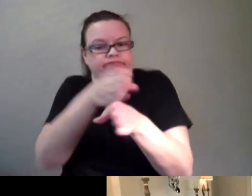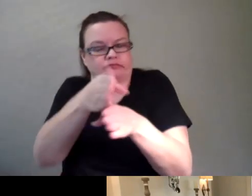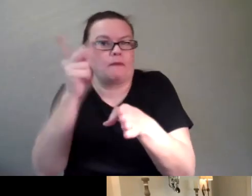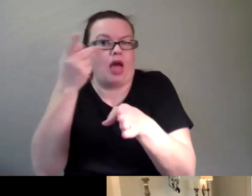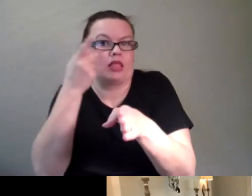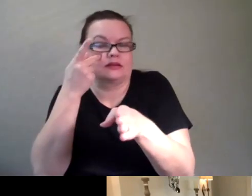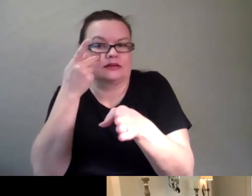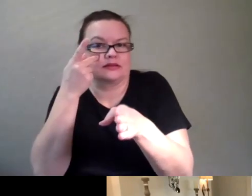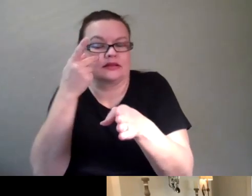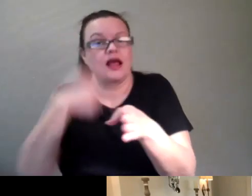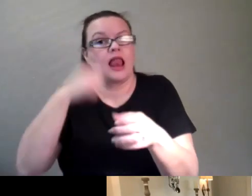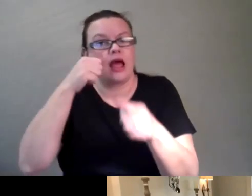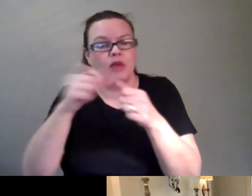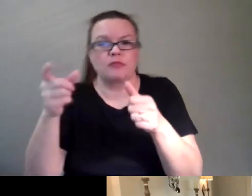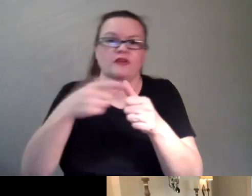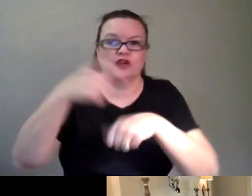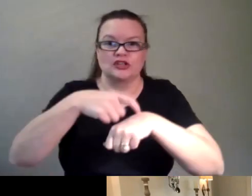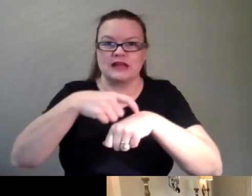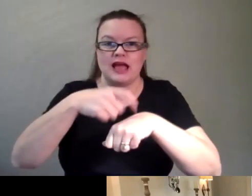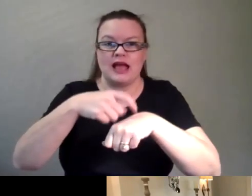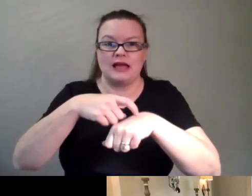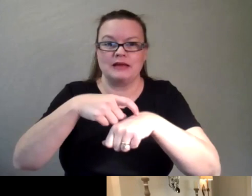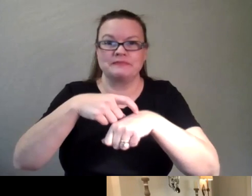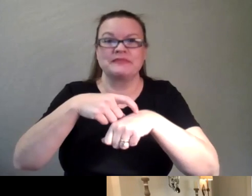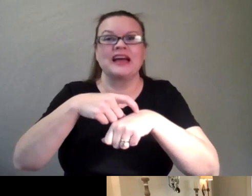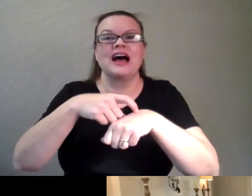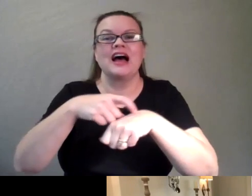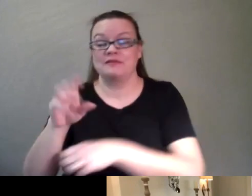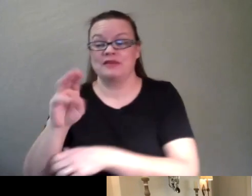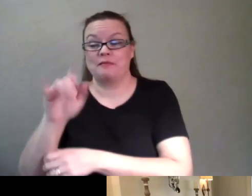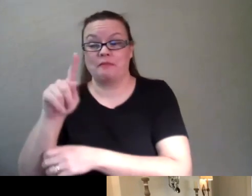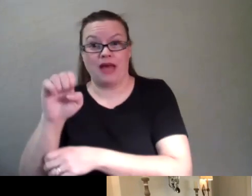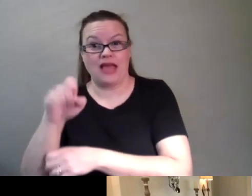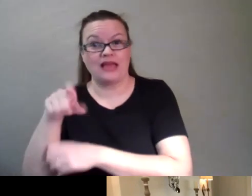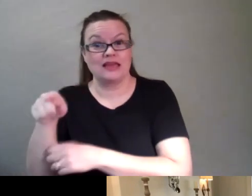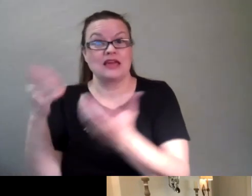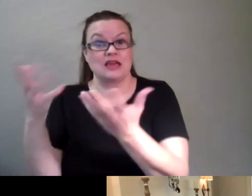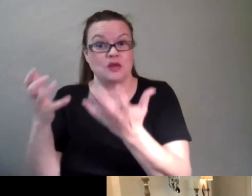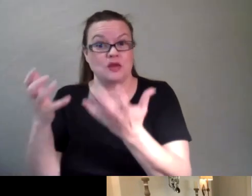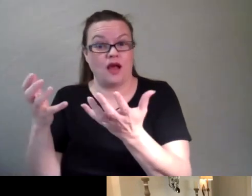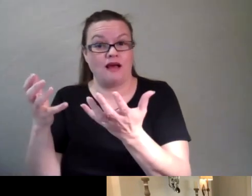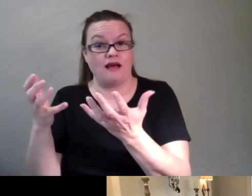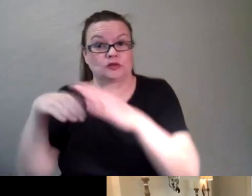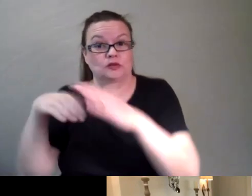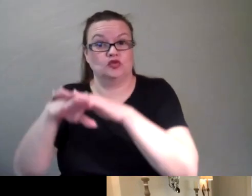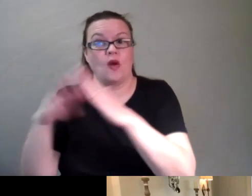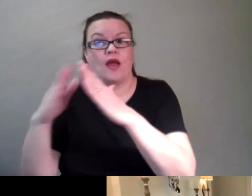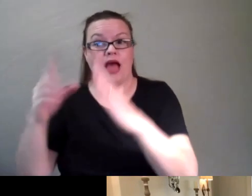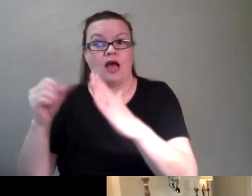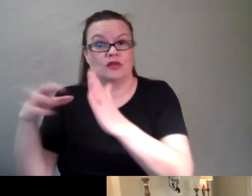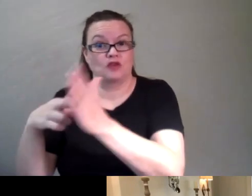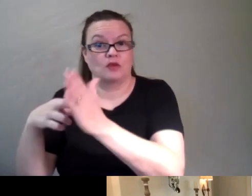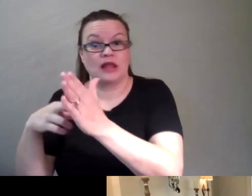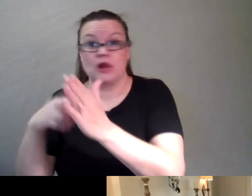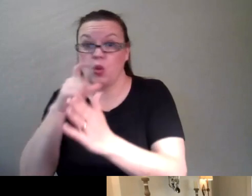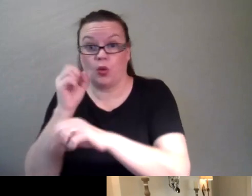ran for the House, Jeanette Rankin actually beat him, and then he came back to win the seat and run again. So that's a fun